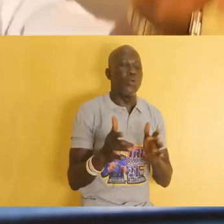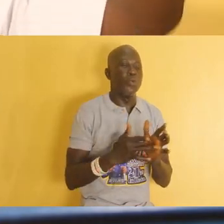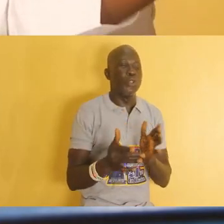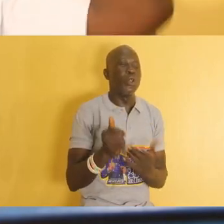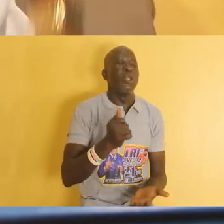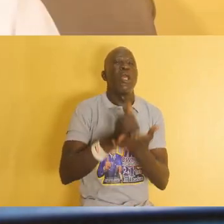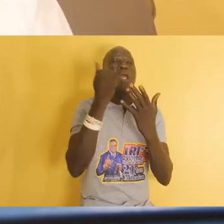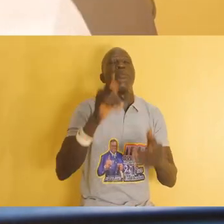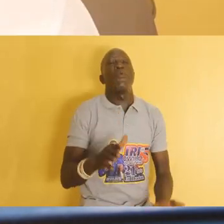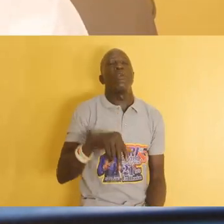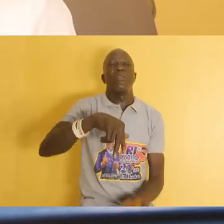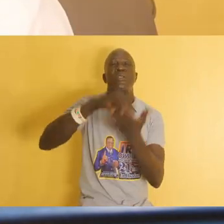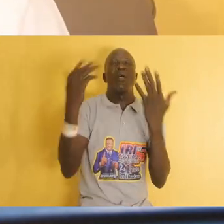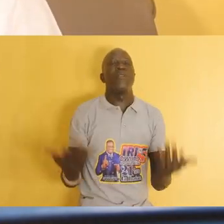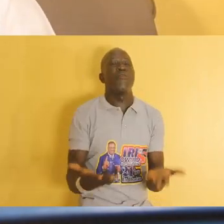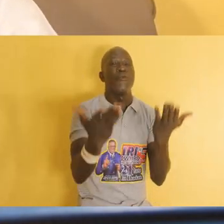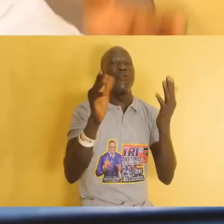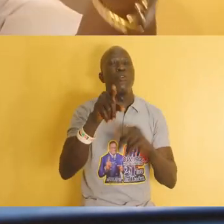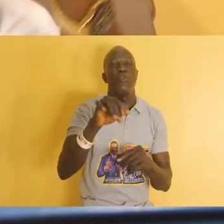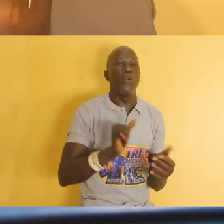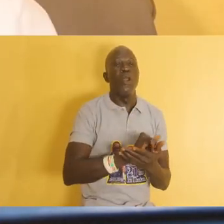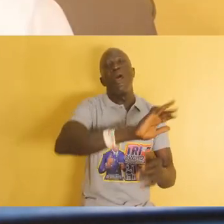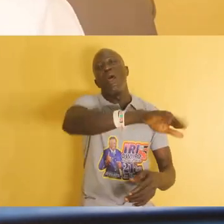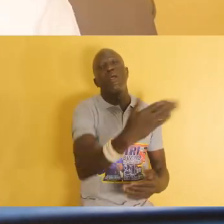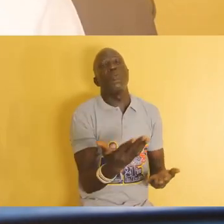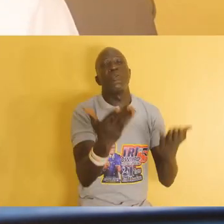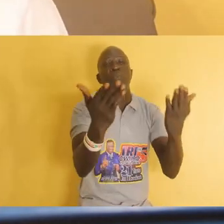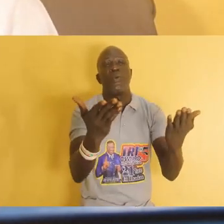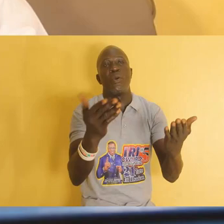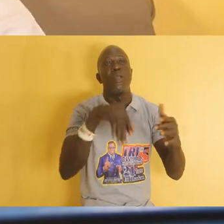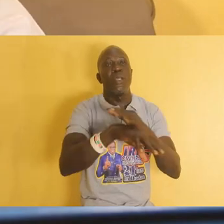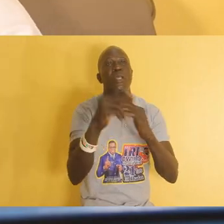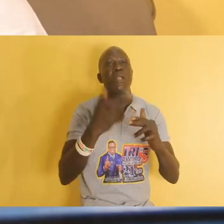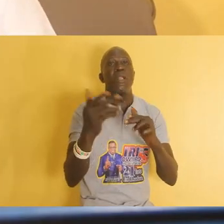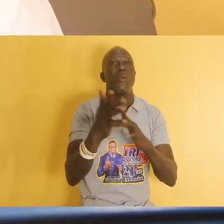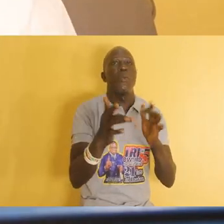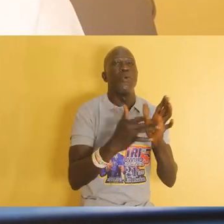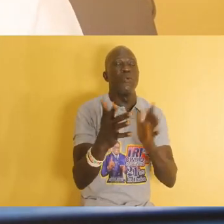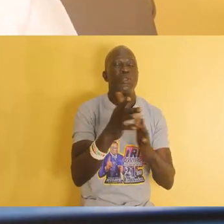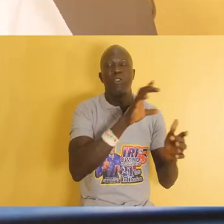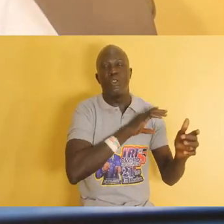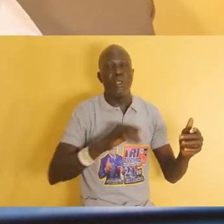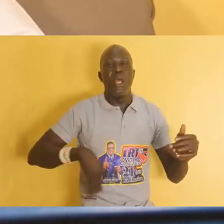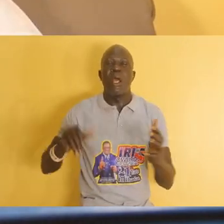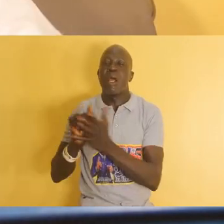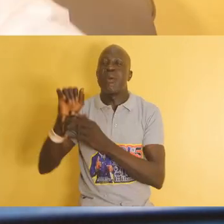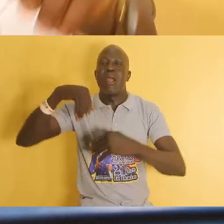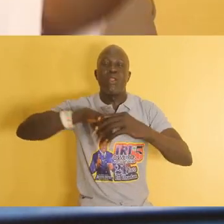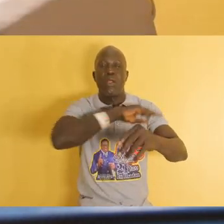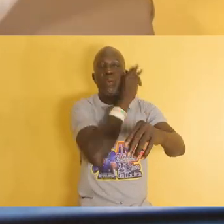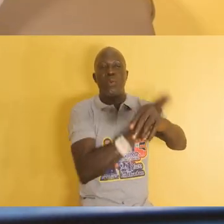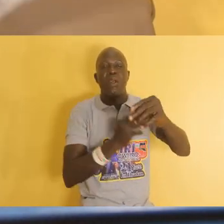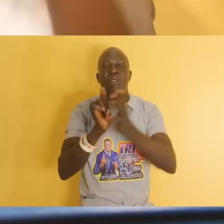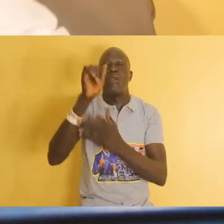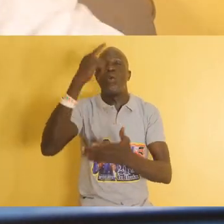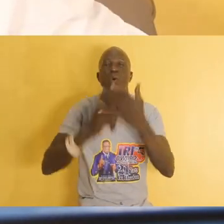era lowo adide fun aye o da te wo ye bayi rogo gabe na jala so gabe arobi ha